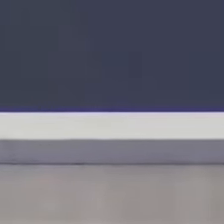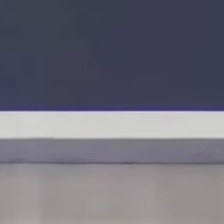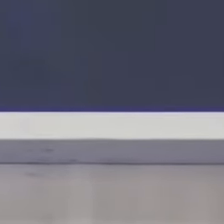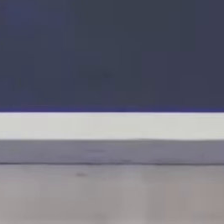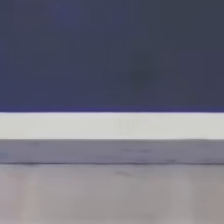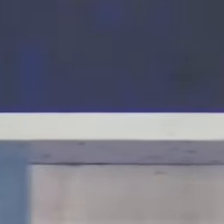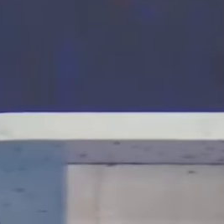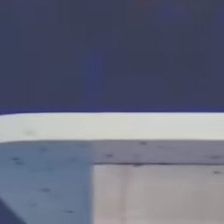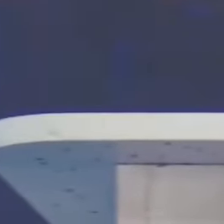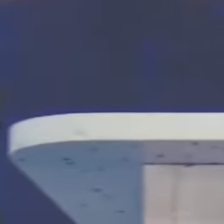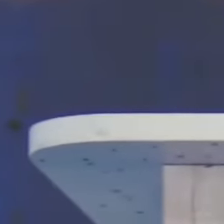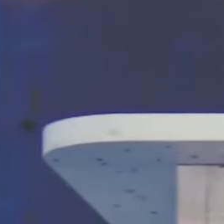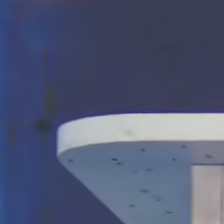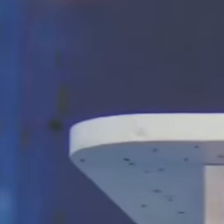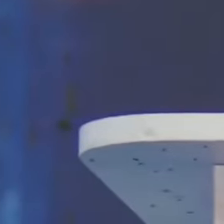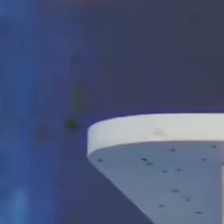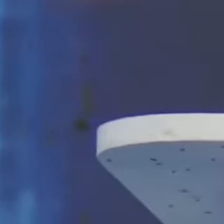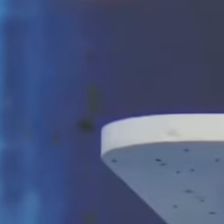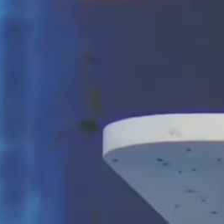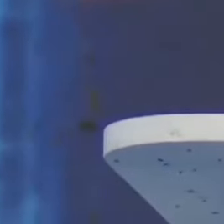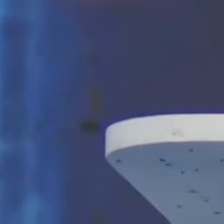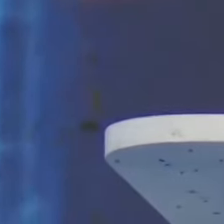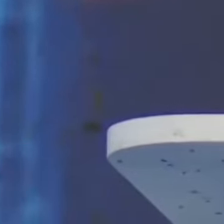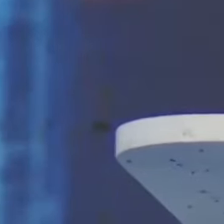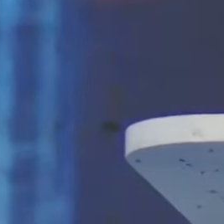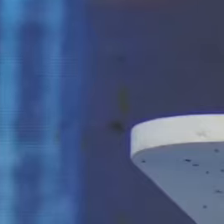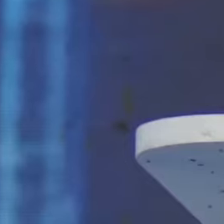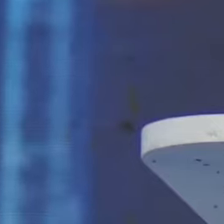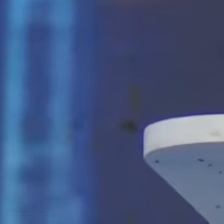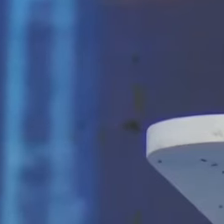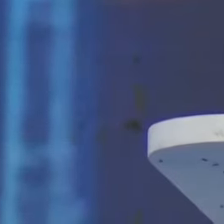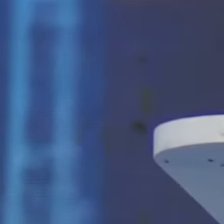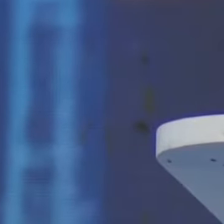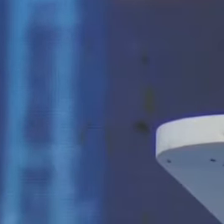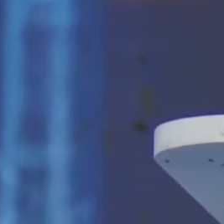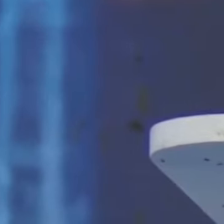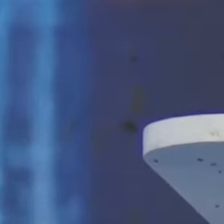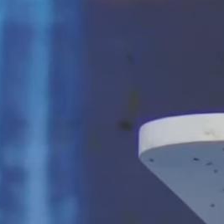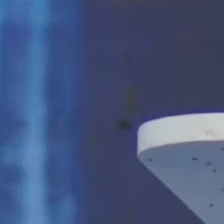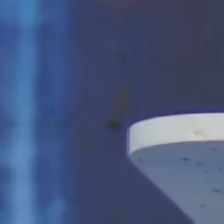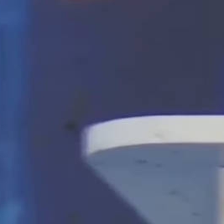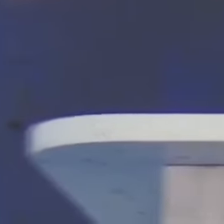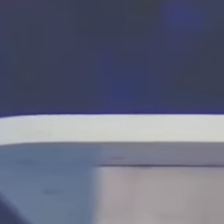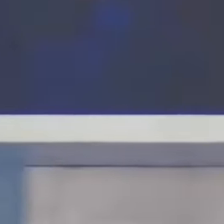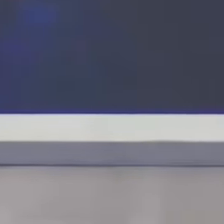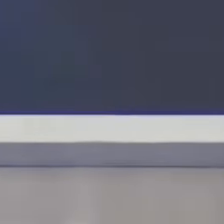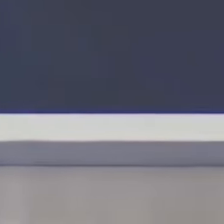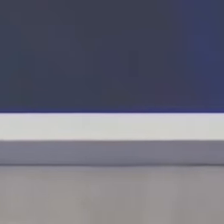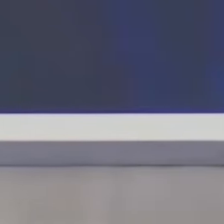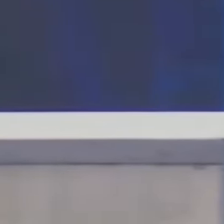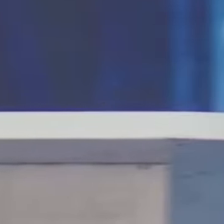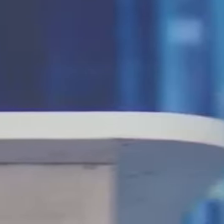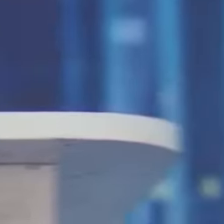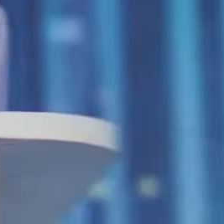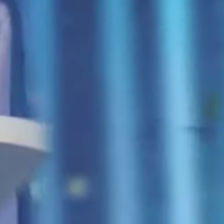down, down. You have to give up all those misdeeds. Give up the misunderstandings. They misunderstand